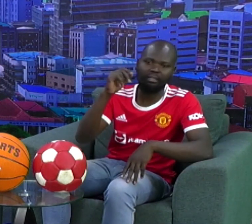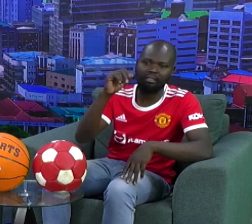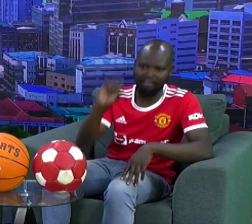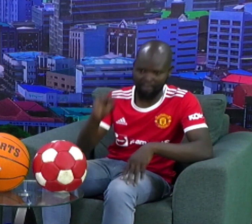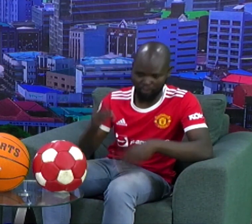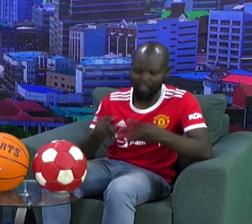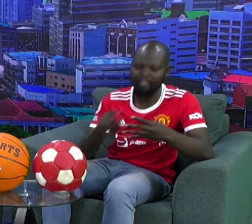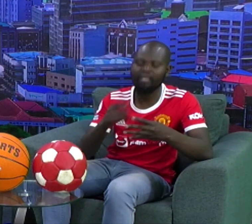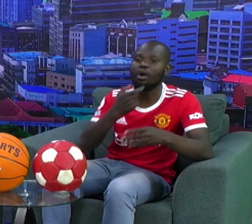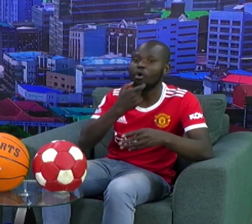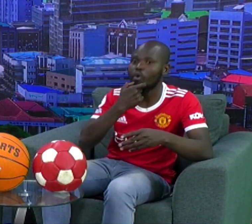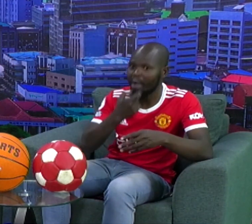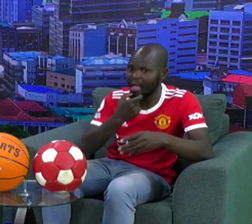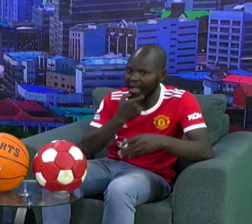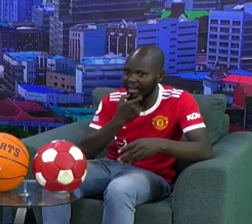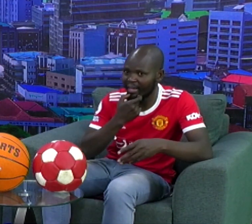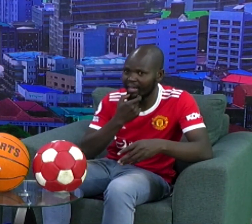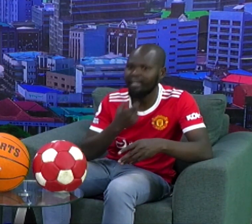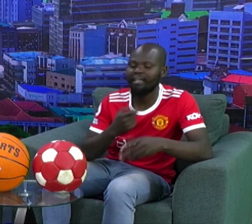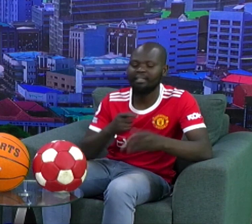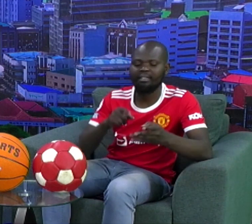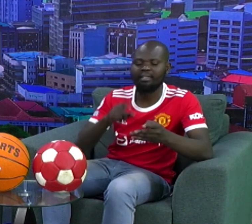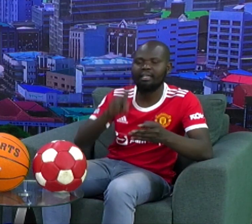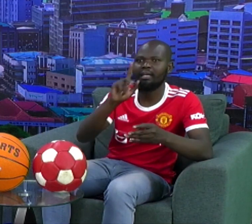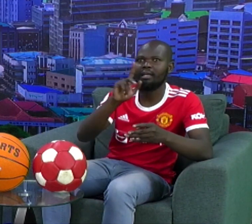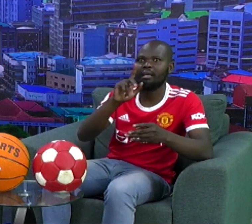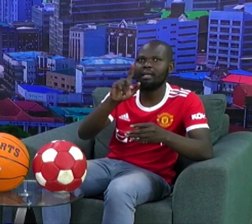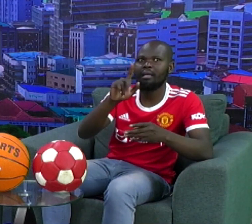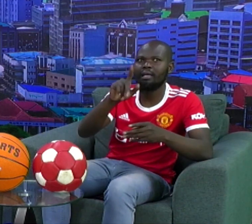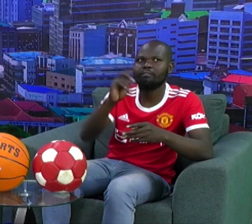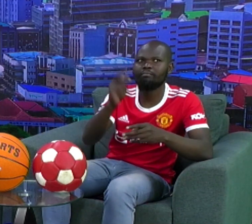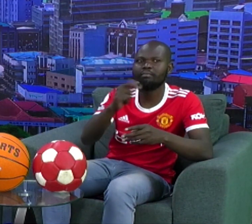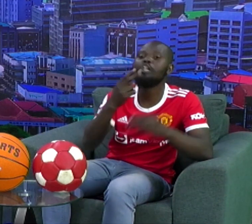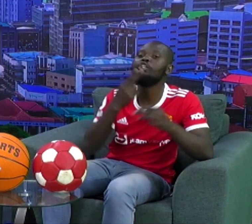Kariobangi Sharks, Gor Mahia,